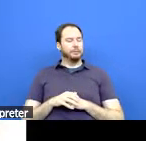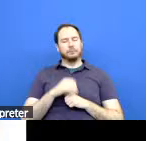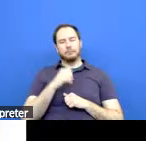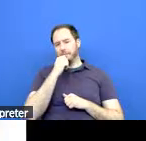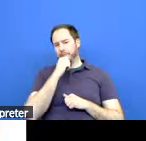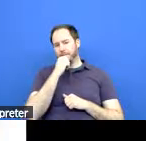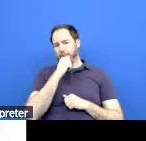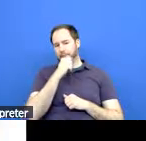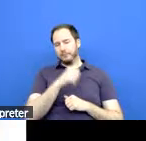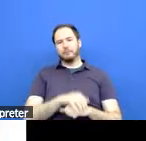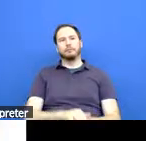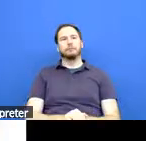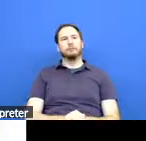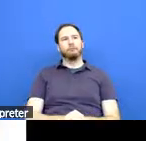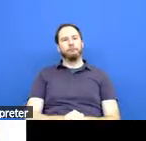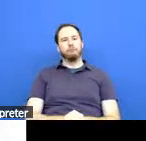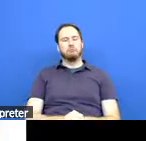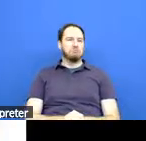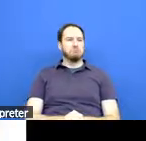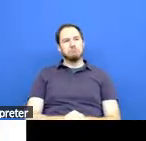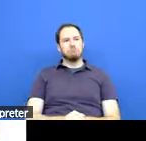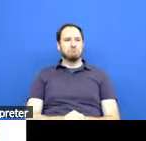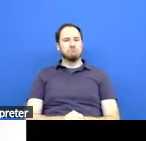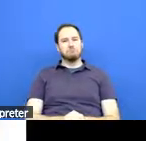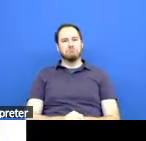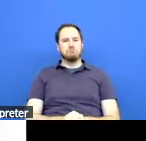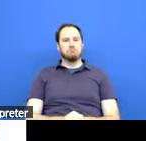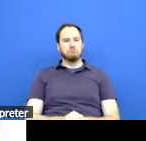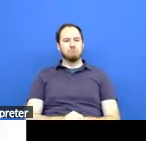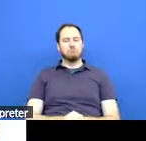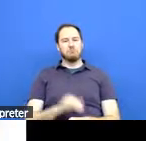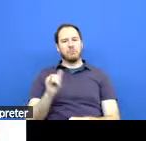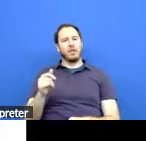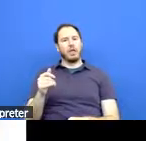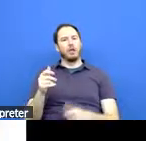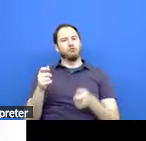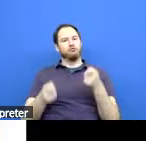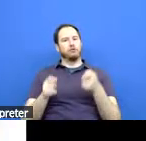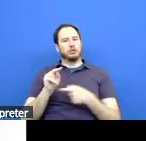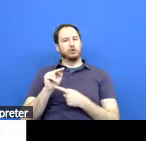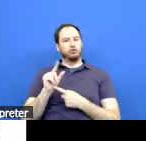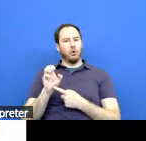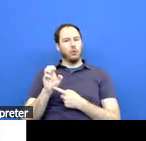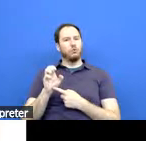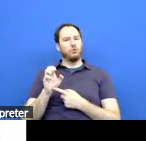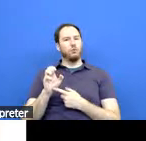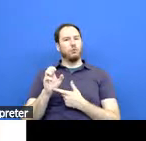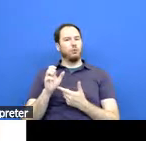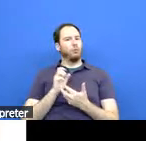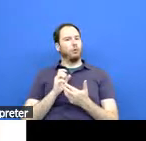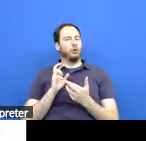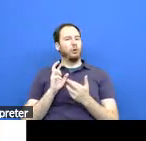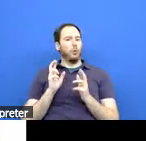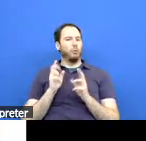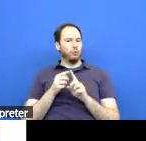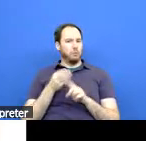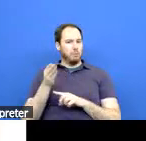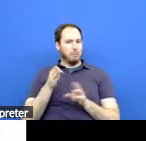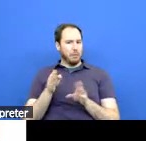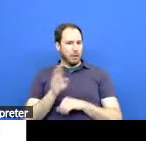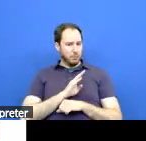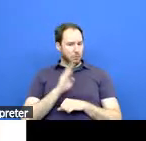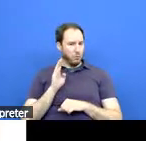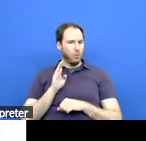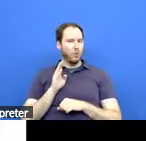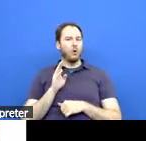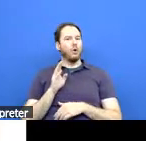And other than that, this rezoning, I think we look forward to going to the planning board. If the board rezones this, I